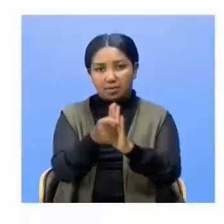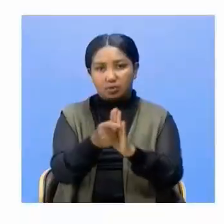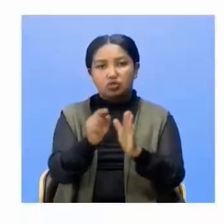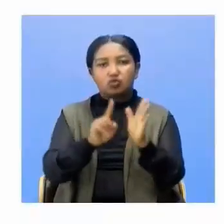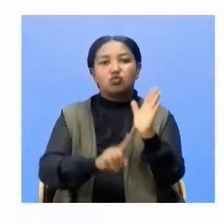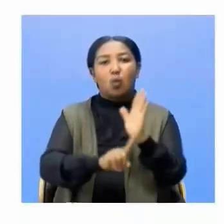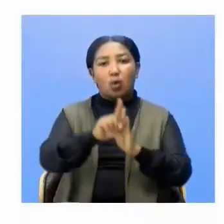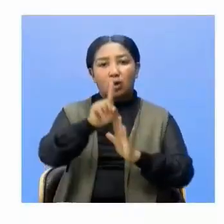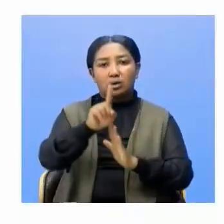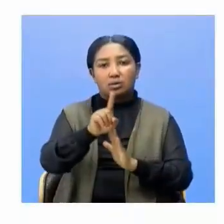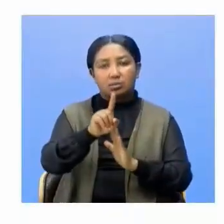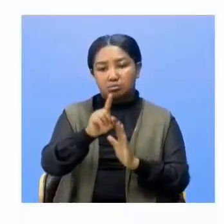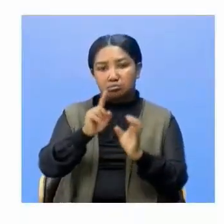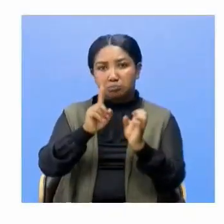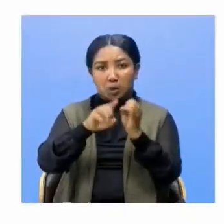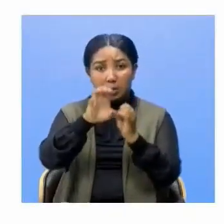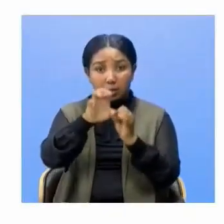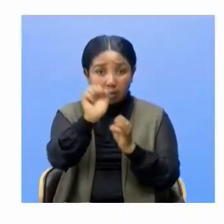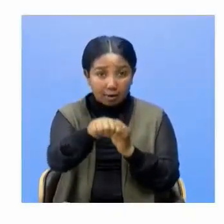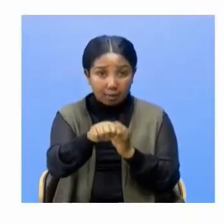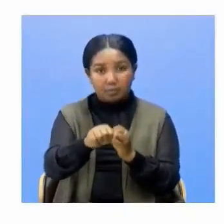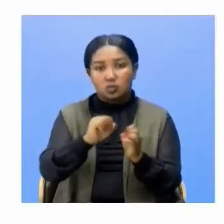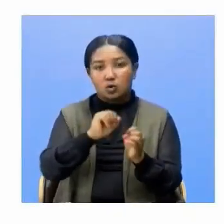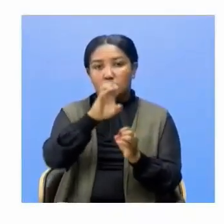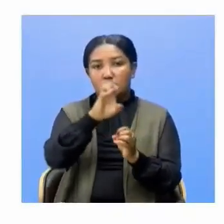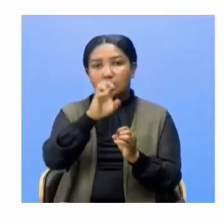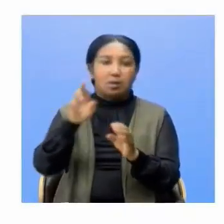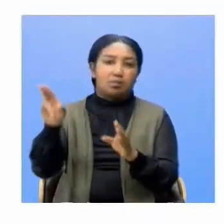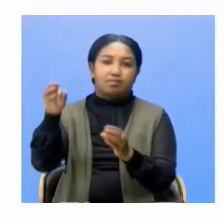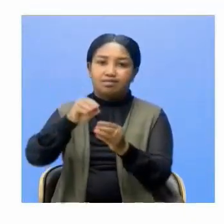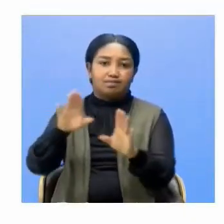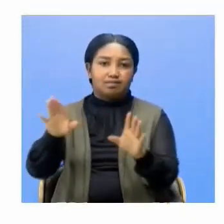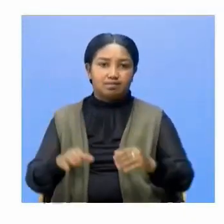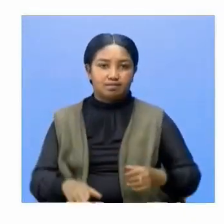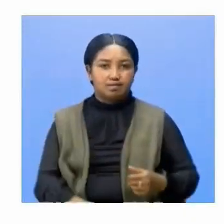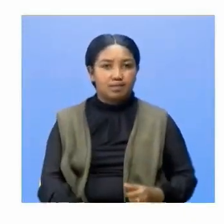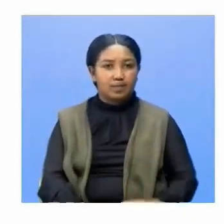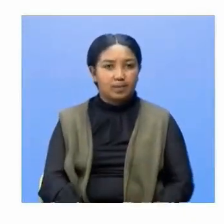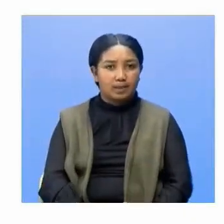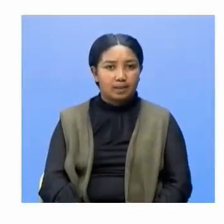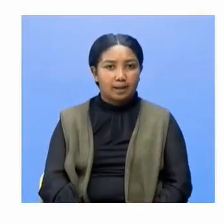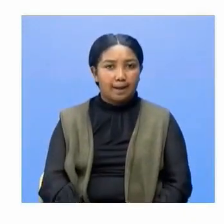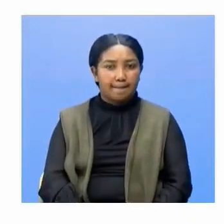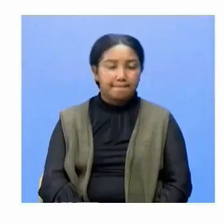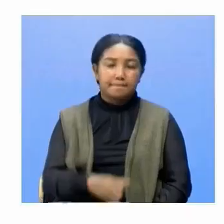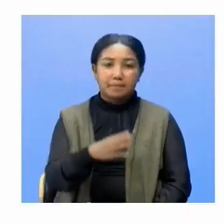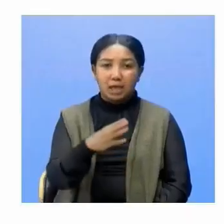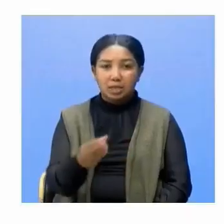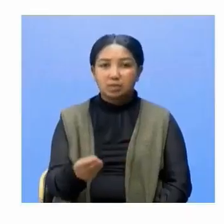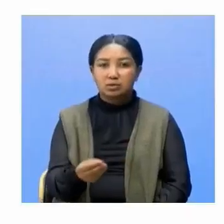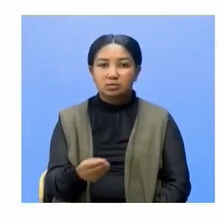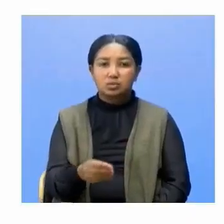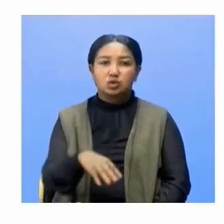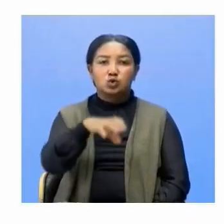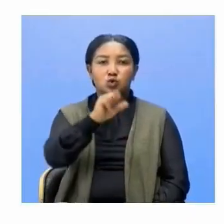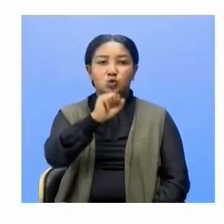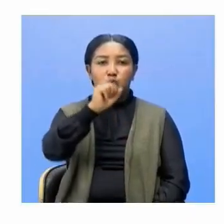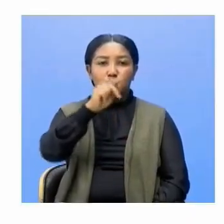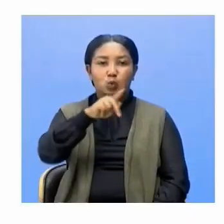tall. How do we make it? Taller. Yes? And its superlative